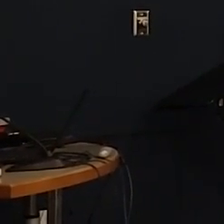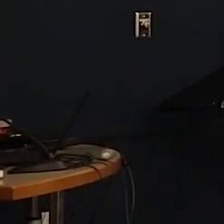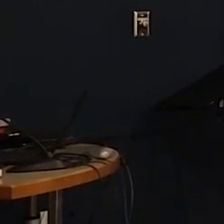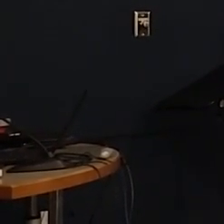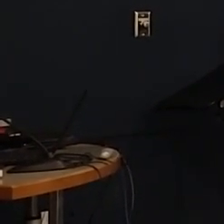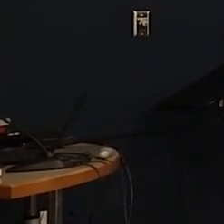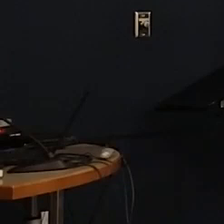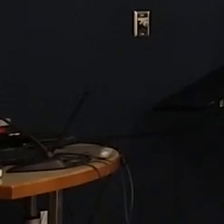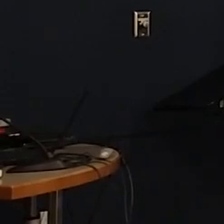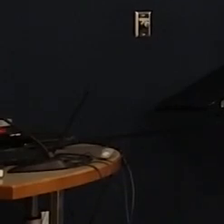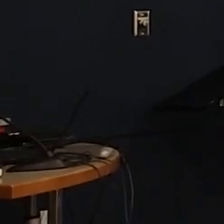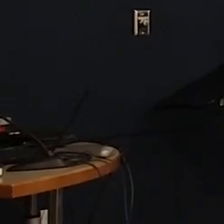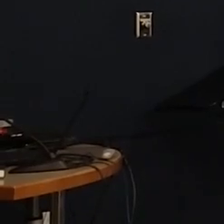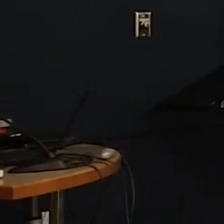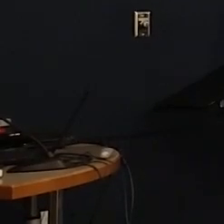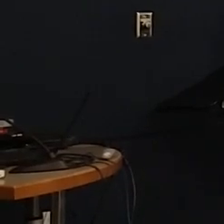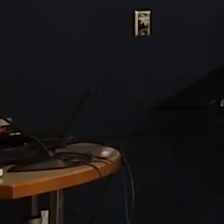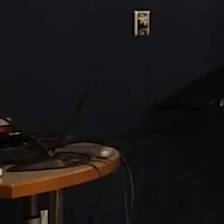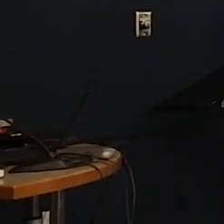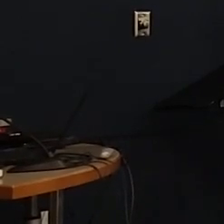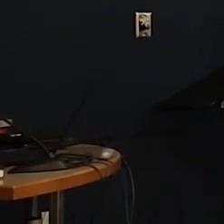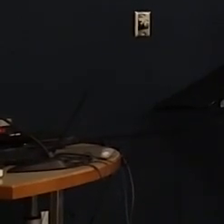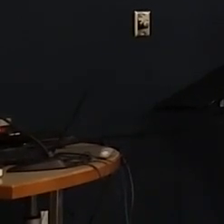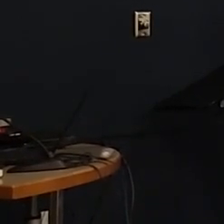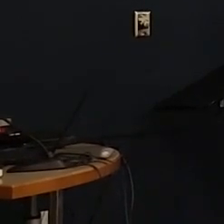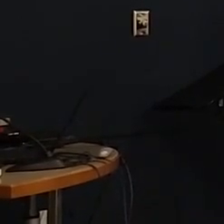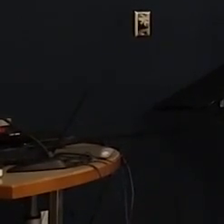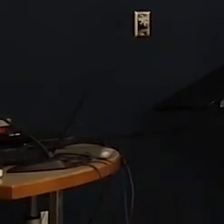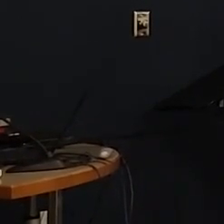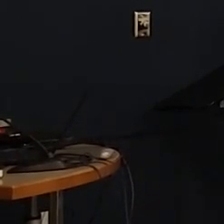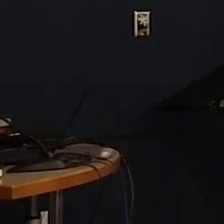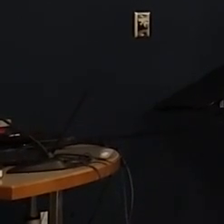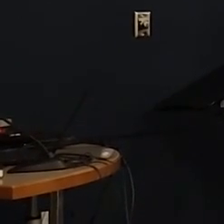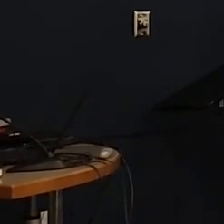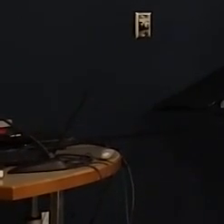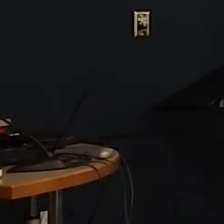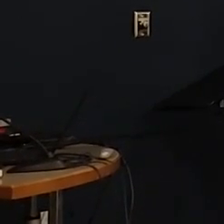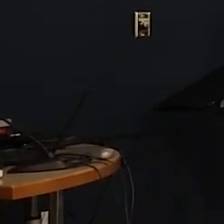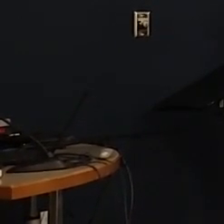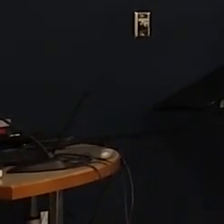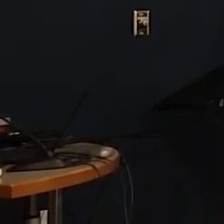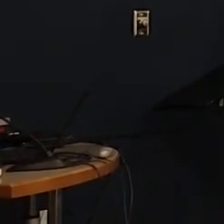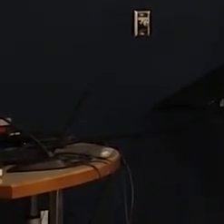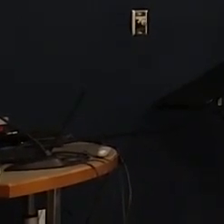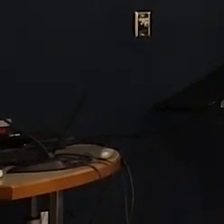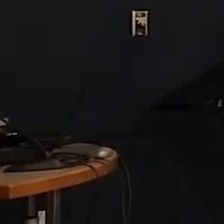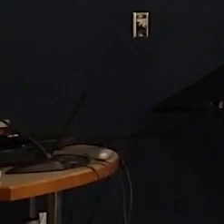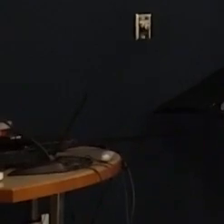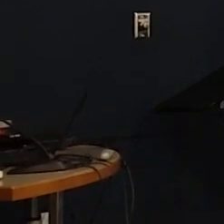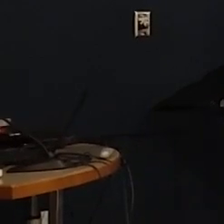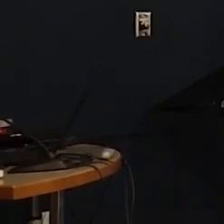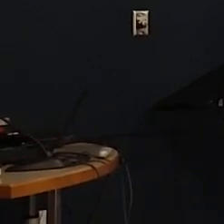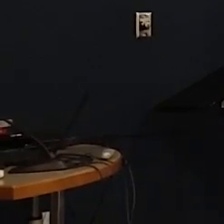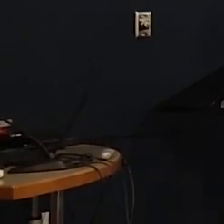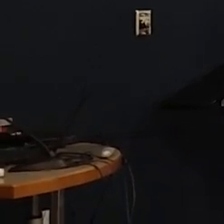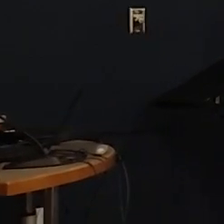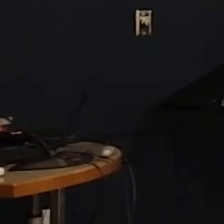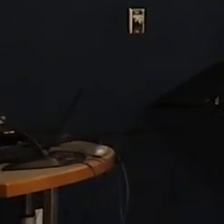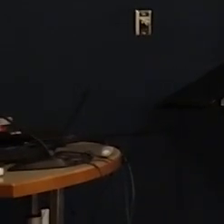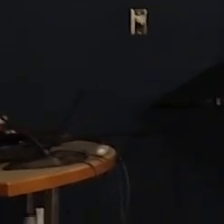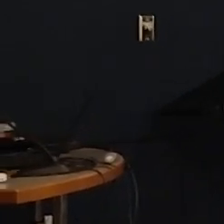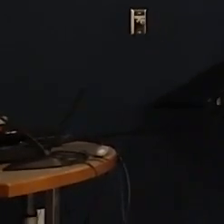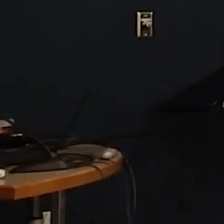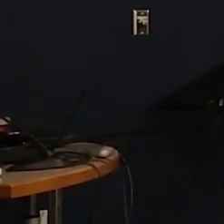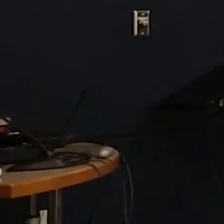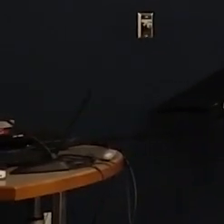my fabulous co-workers. We've got Kerwin, Ben, and Bryce on the camera. Citizens Action